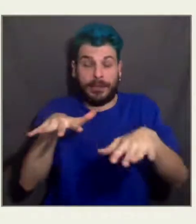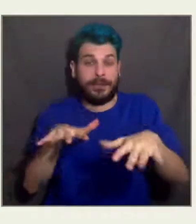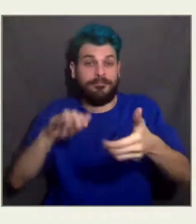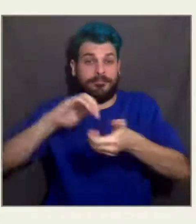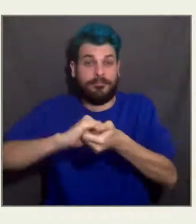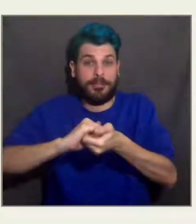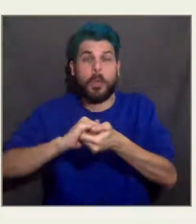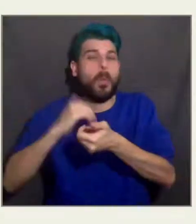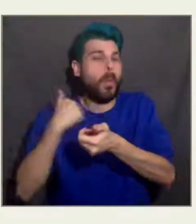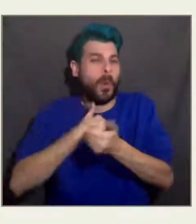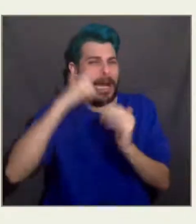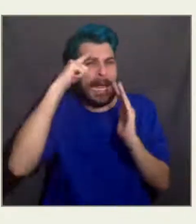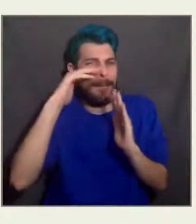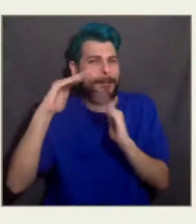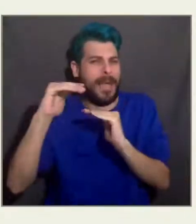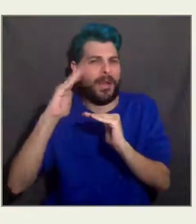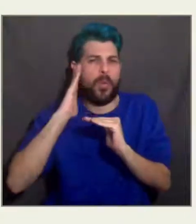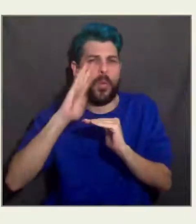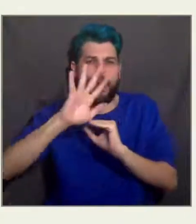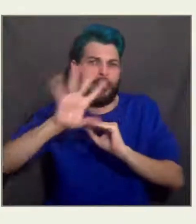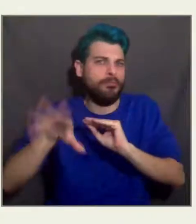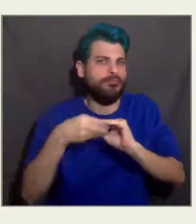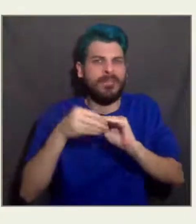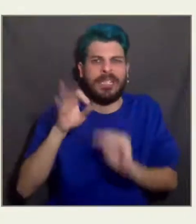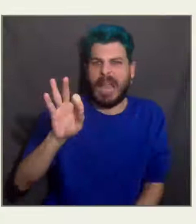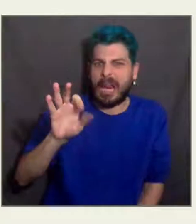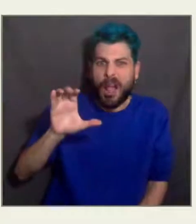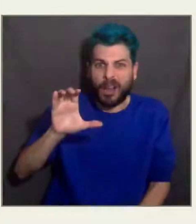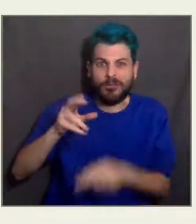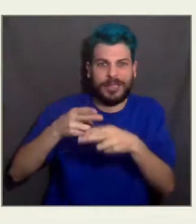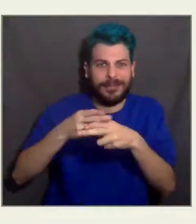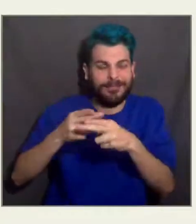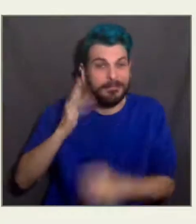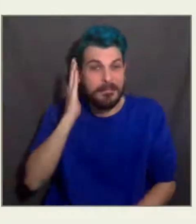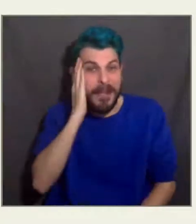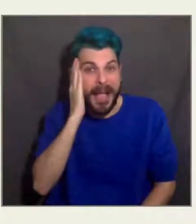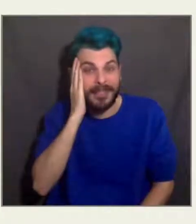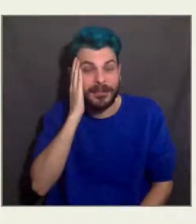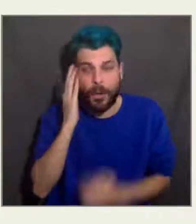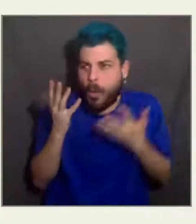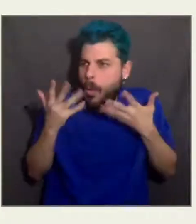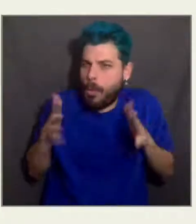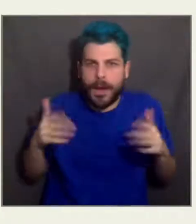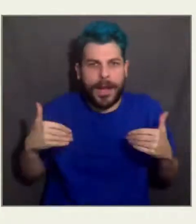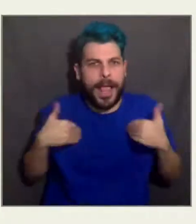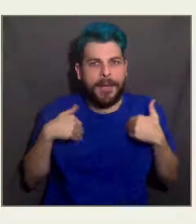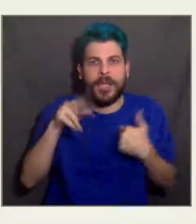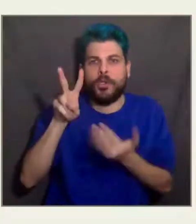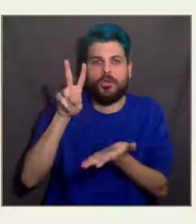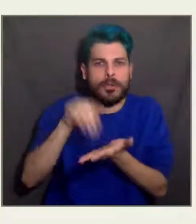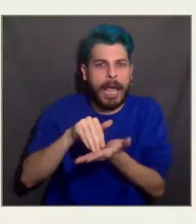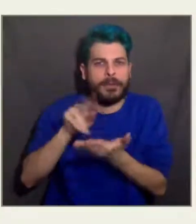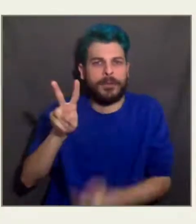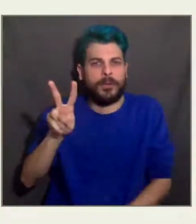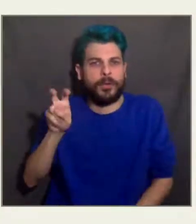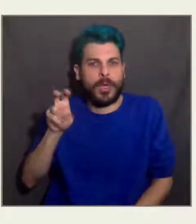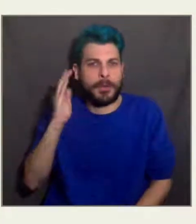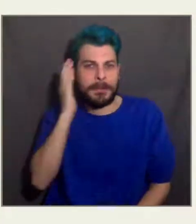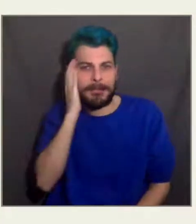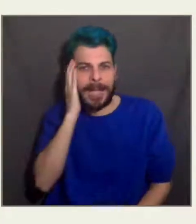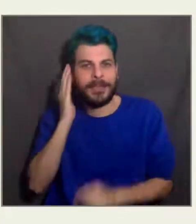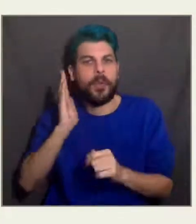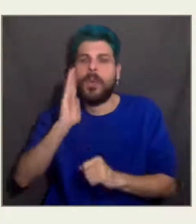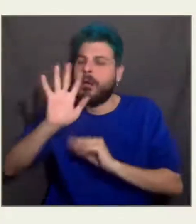new year-round shelter beds, which will be in addition to the approximately 2,200 shelter beds in the